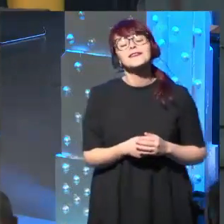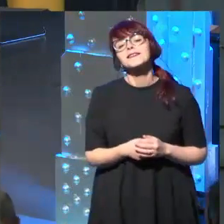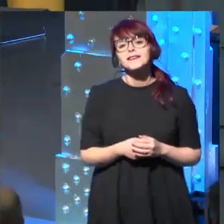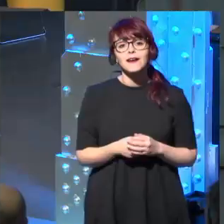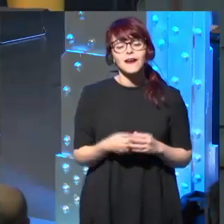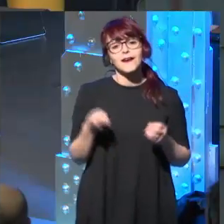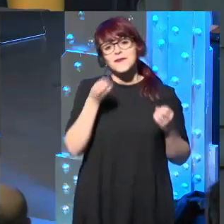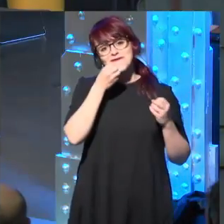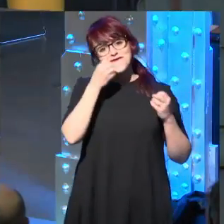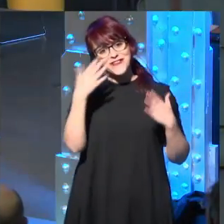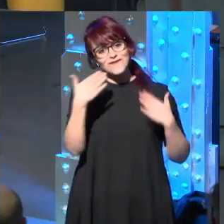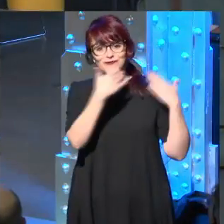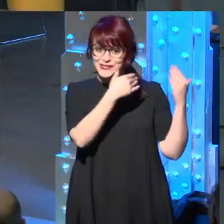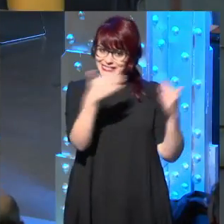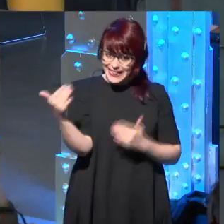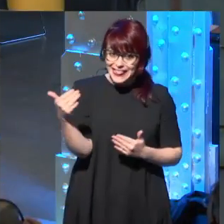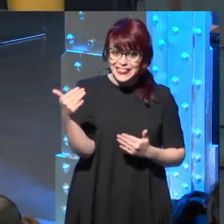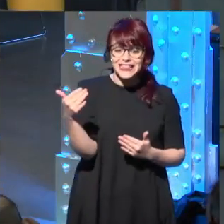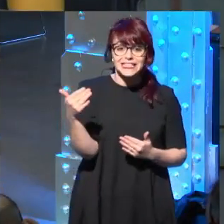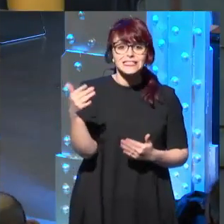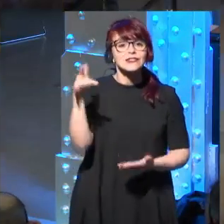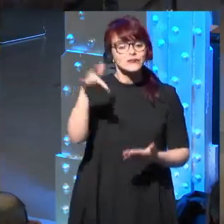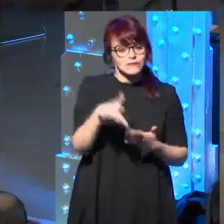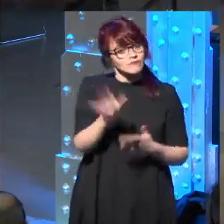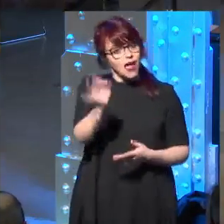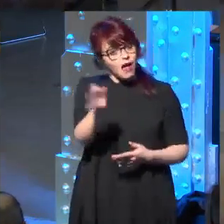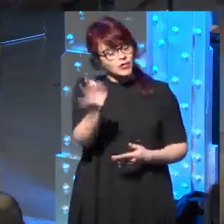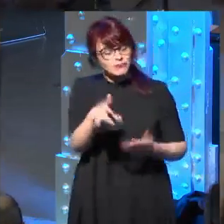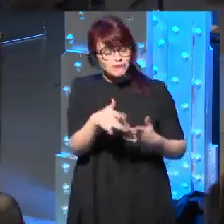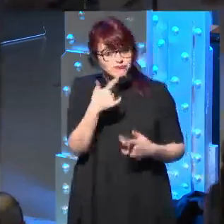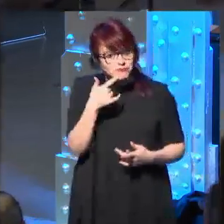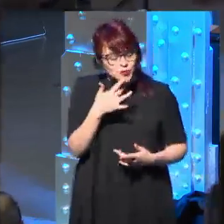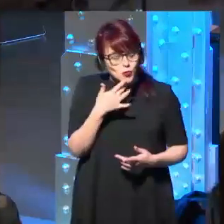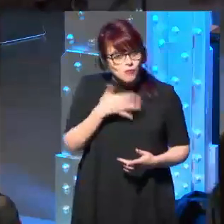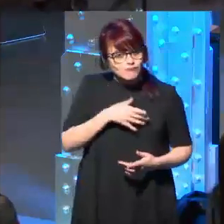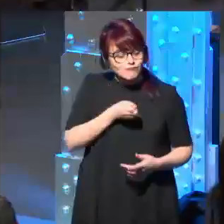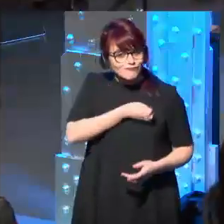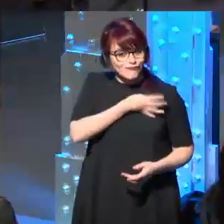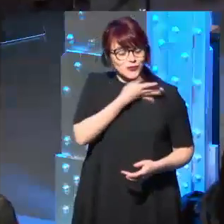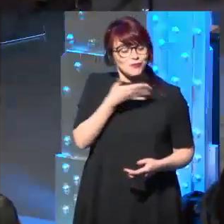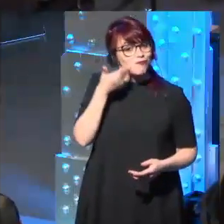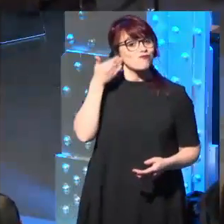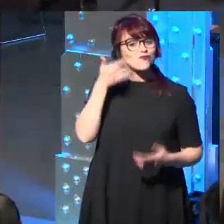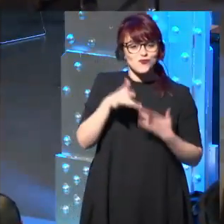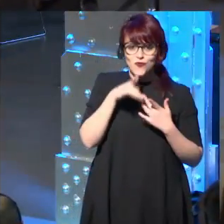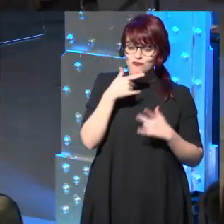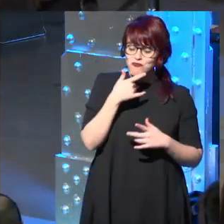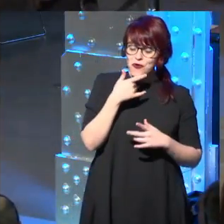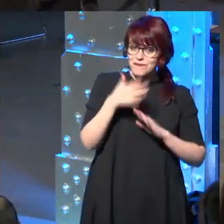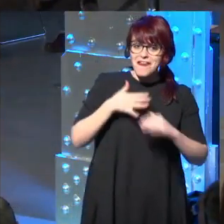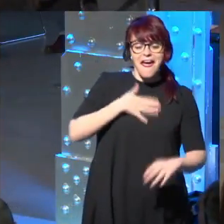Humbled and flattered by your sweet words, and I'm also happy to hear that the more